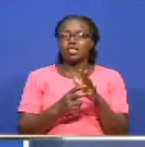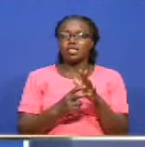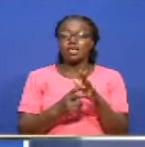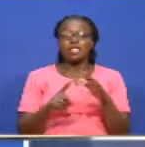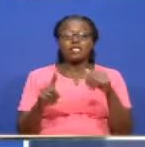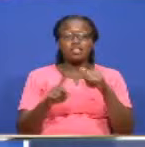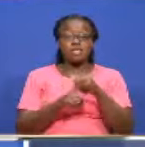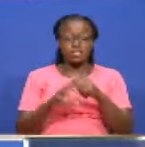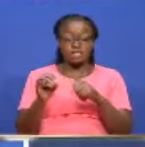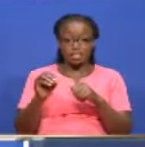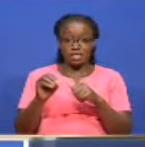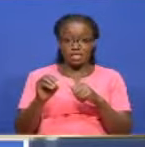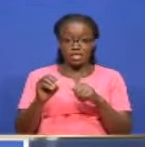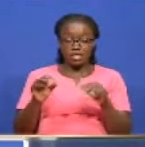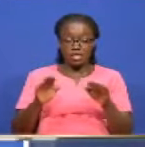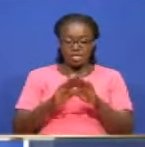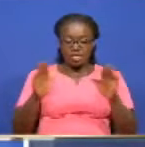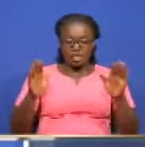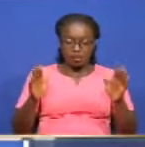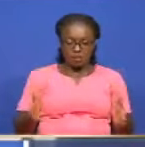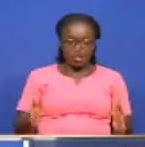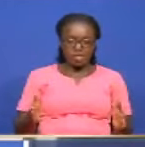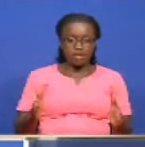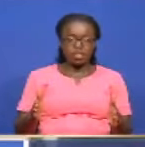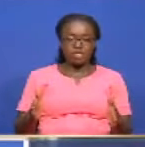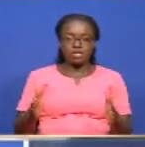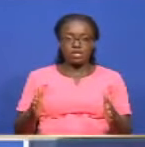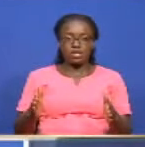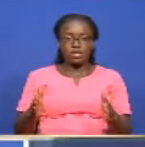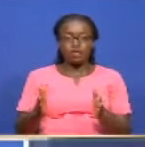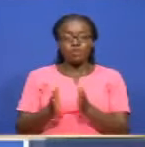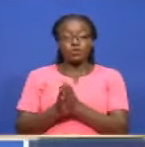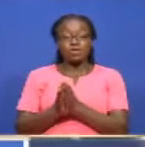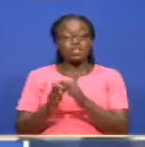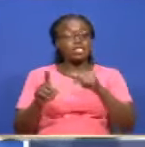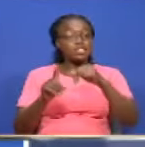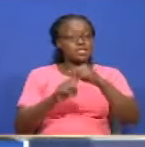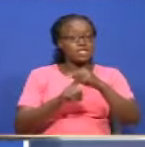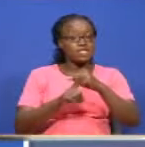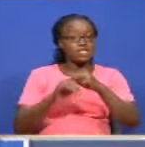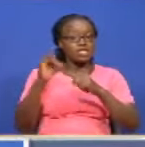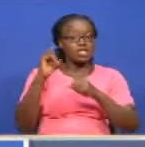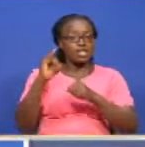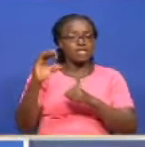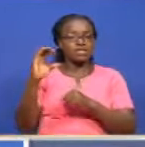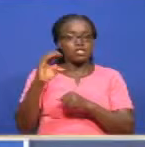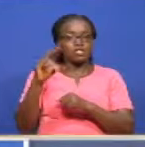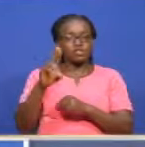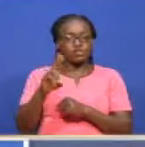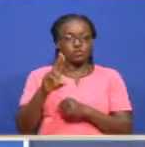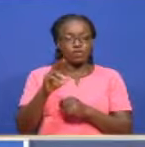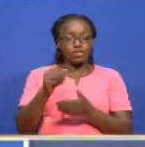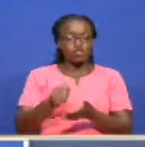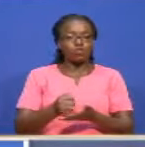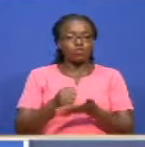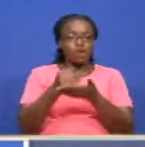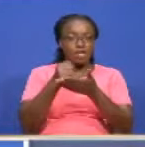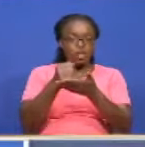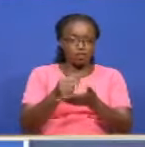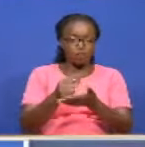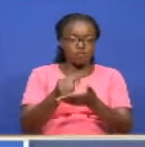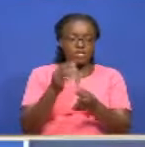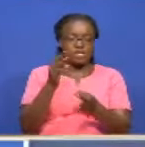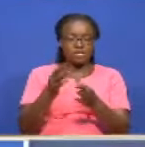unit with 6 ICU beds. This will also help us in case the numbers continue to